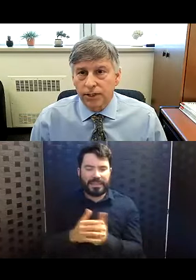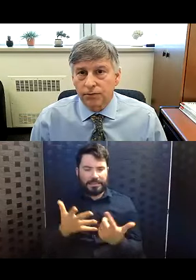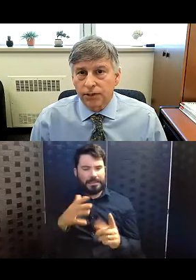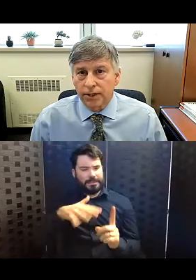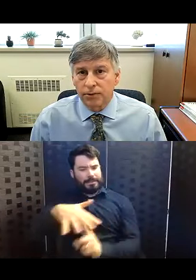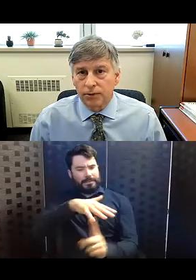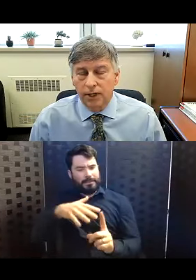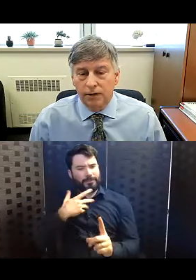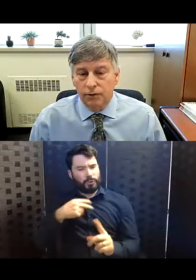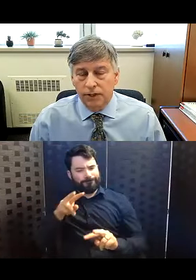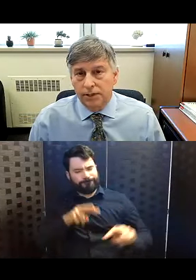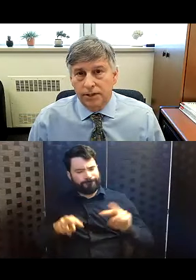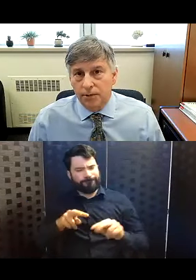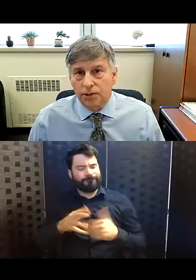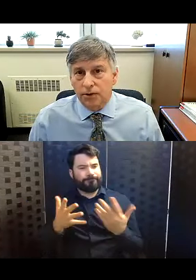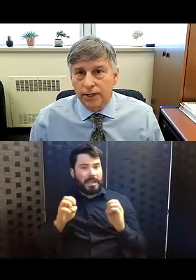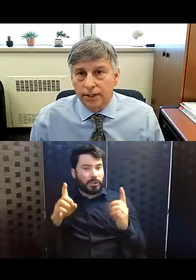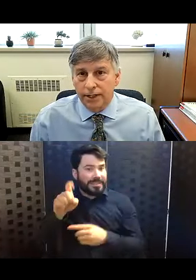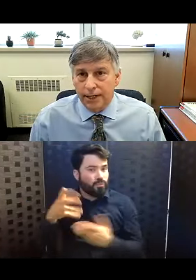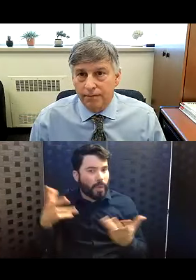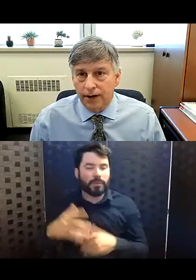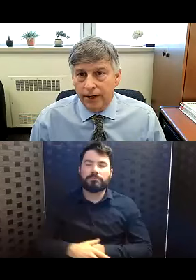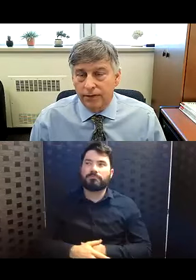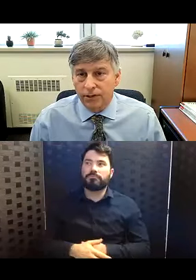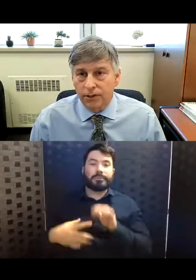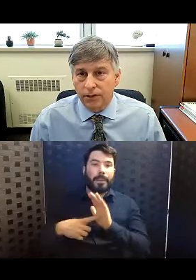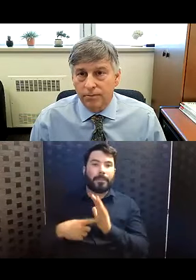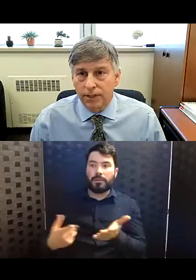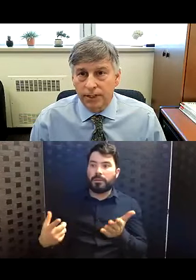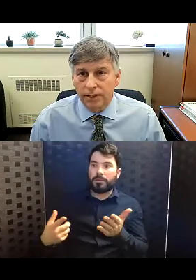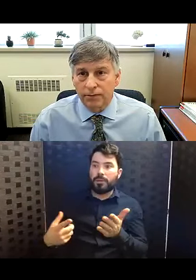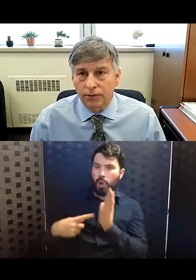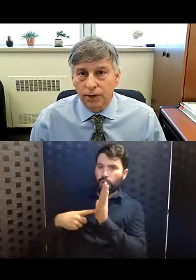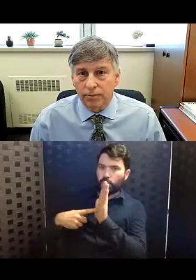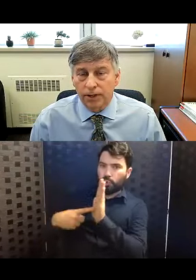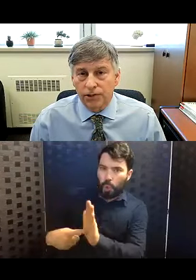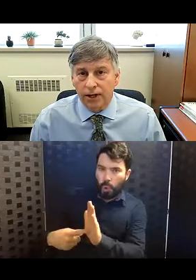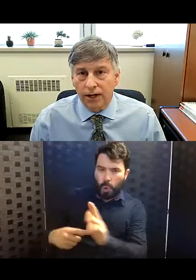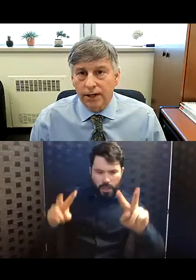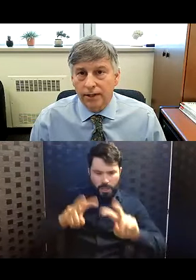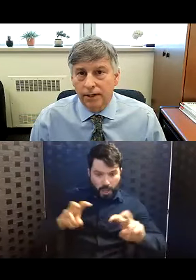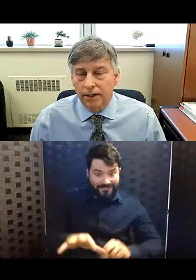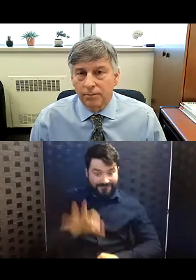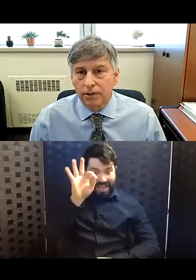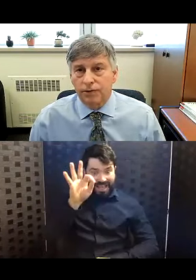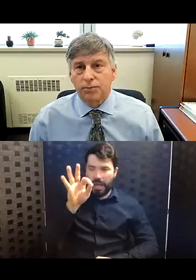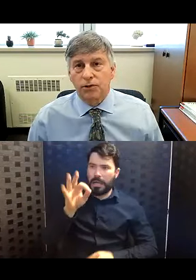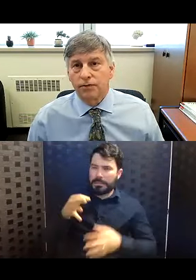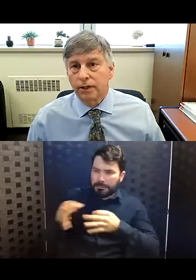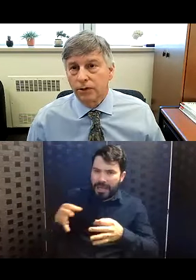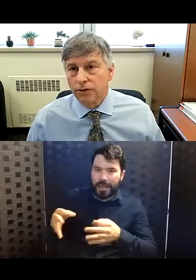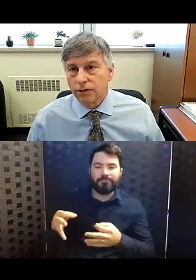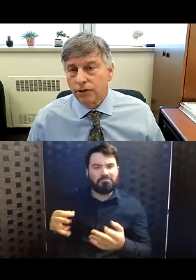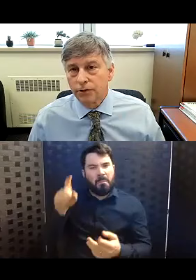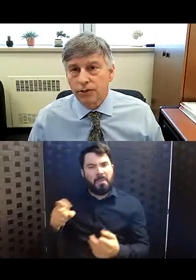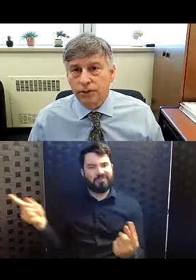educational needs. For example, if you need to demonstrate an exam finding, there's going to be a need for direct patient contact. But if you're observing